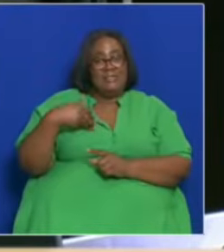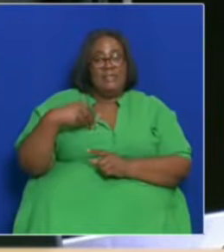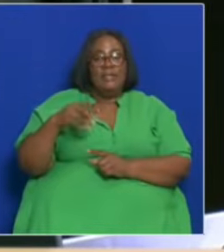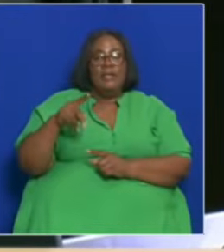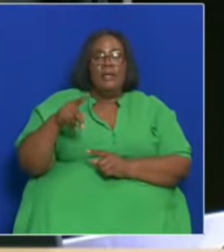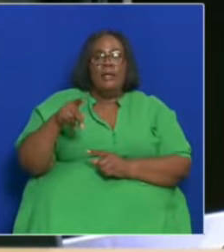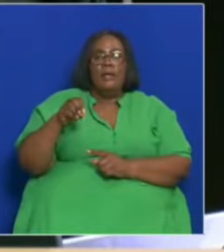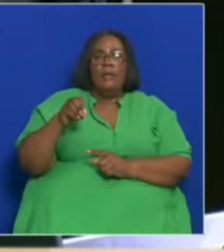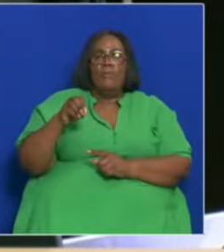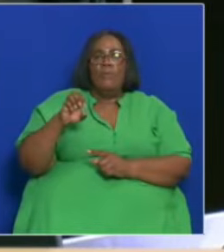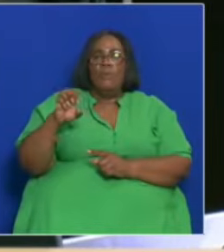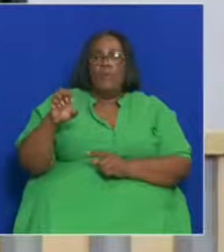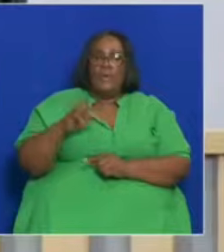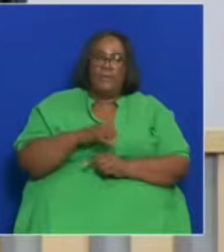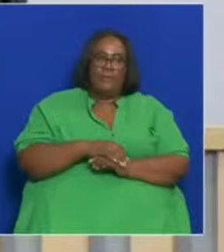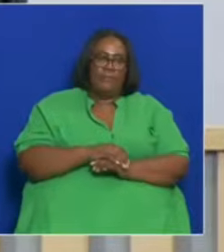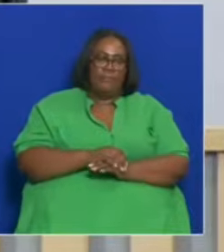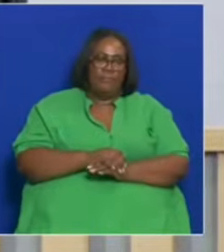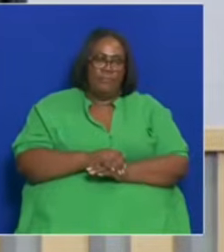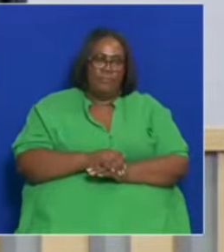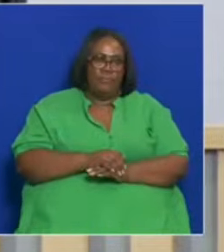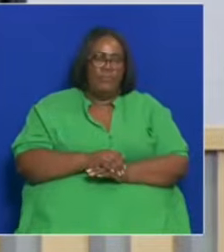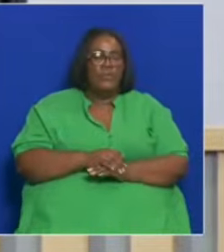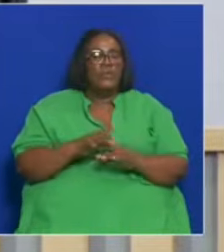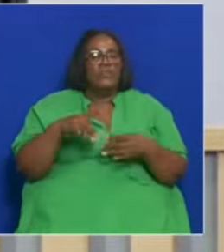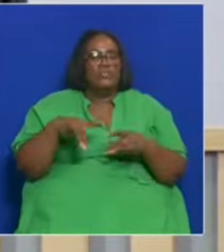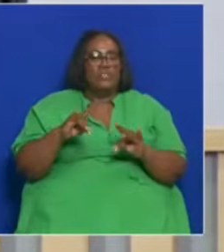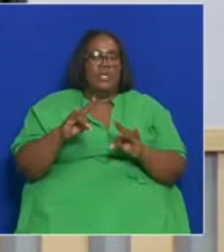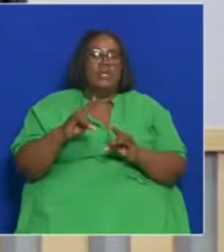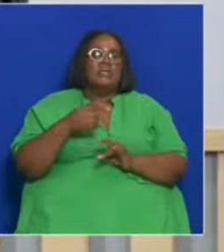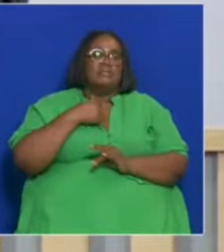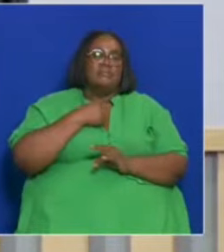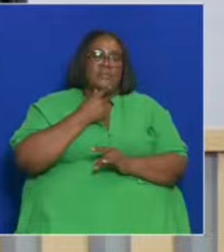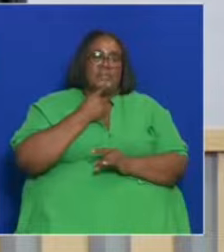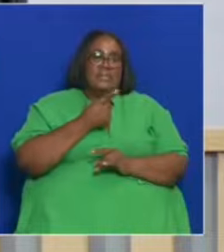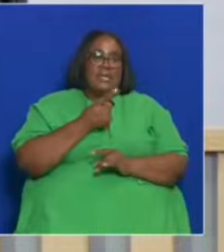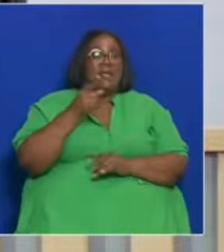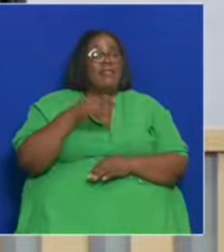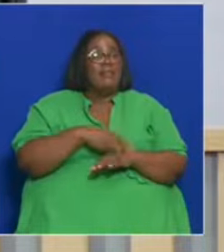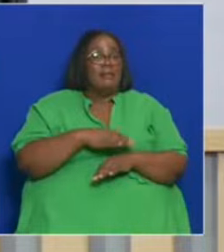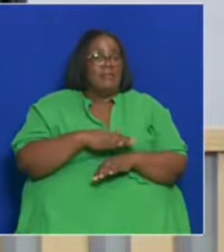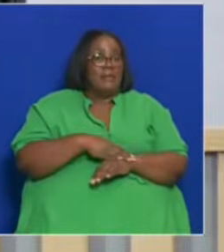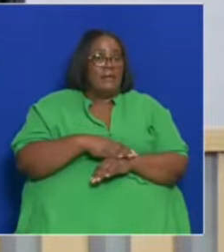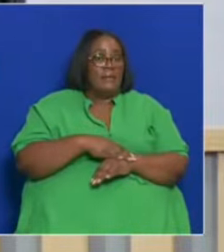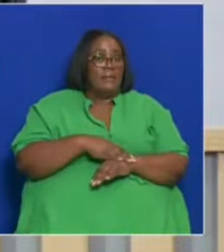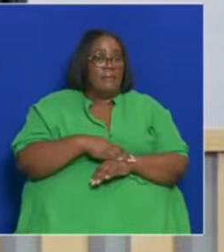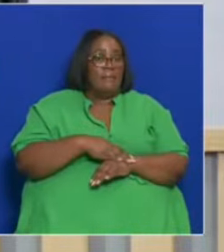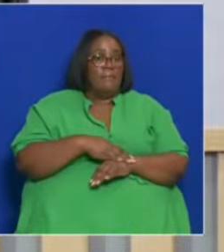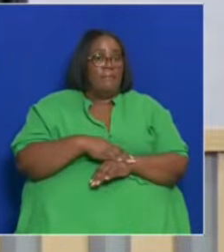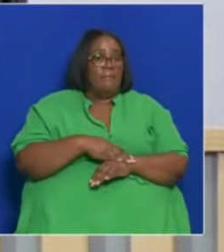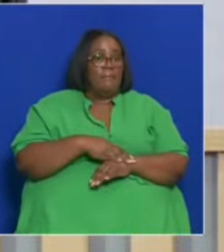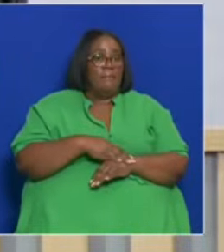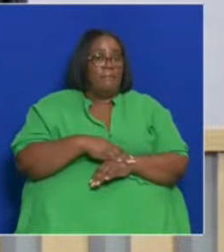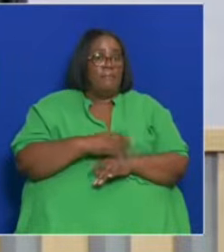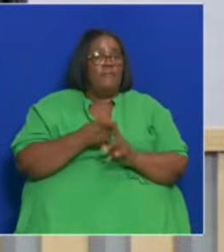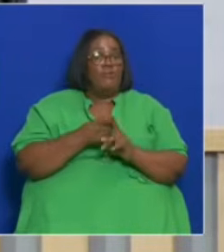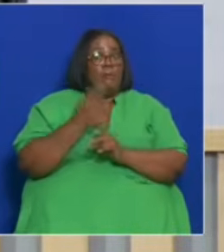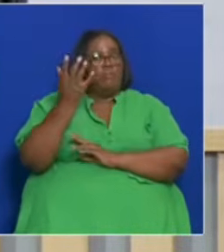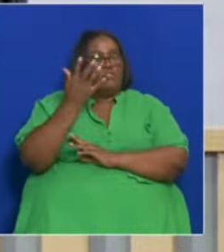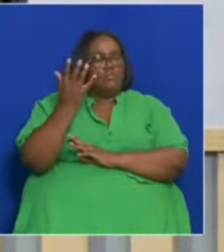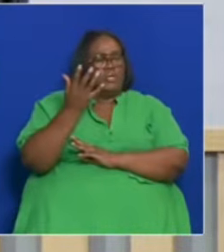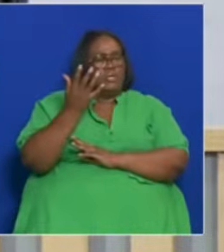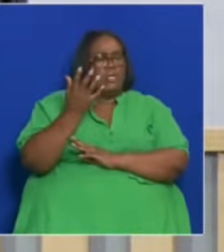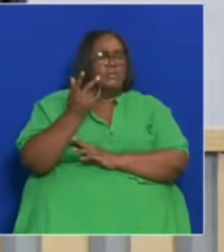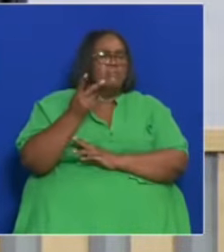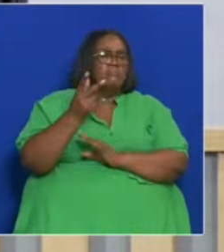Chair, as I'm saying that at the time, based on what was presented, that's how I understood it,